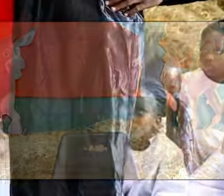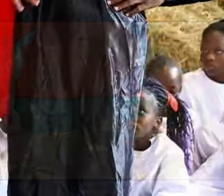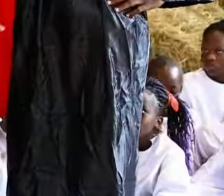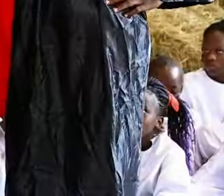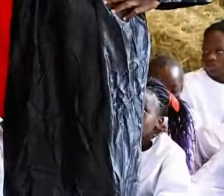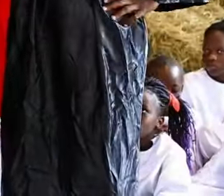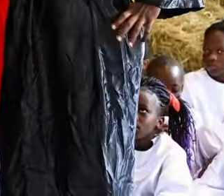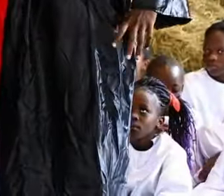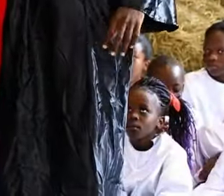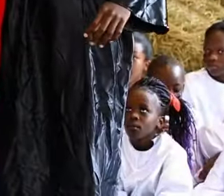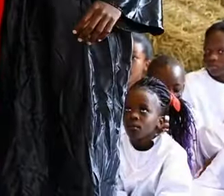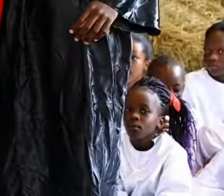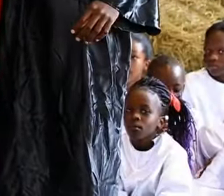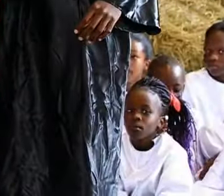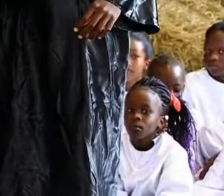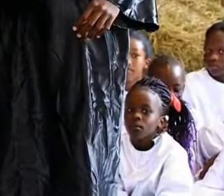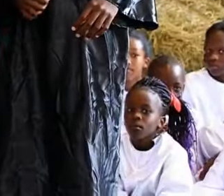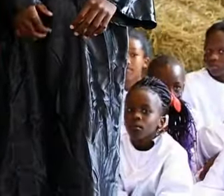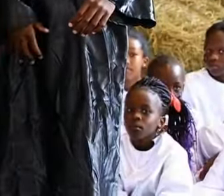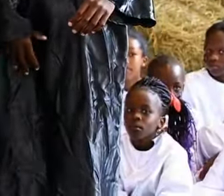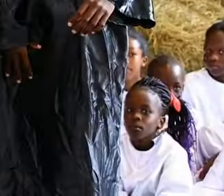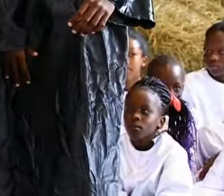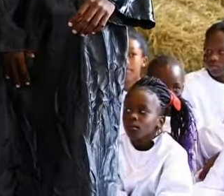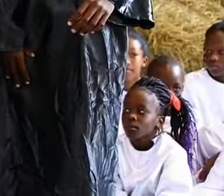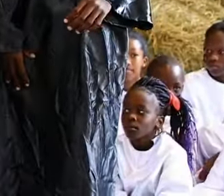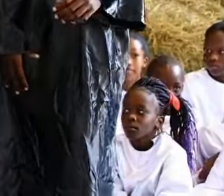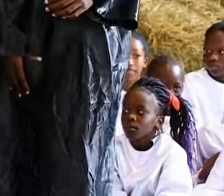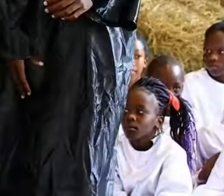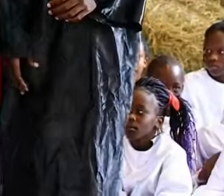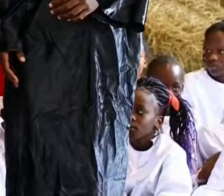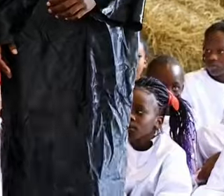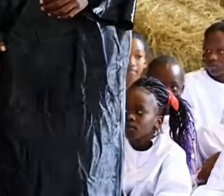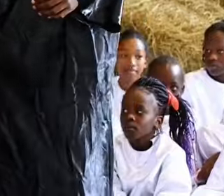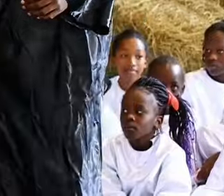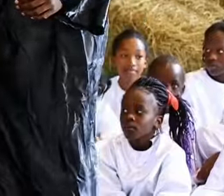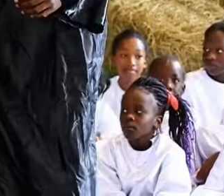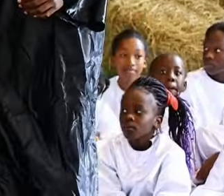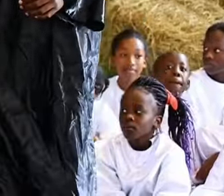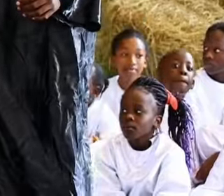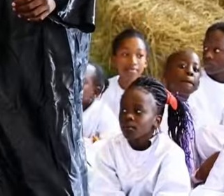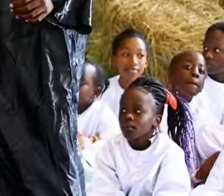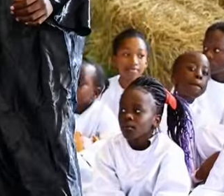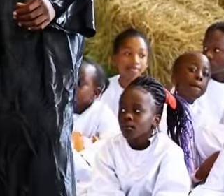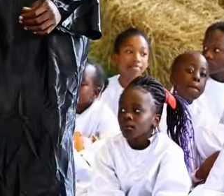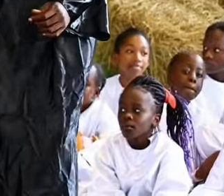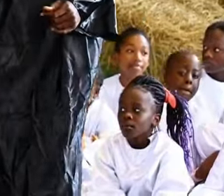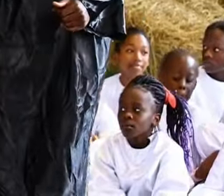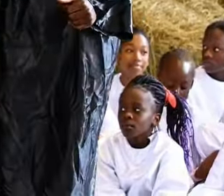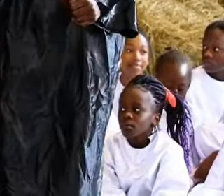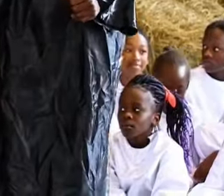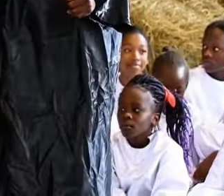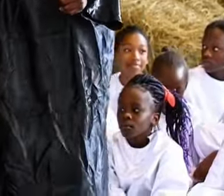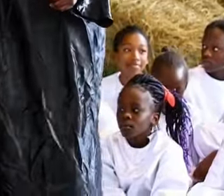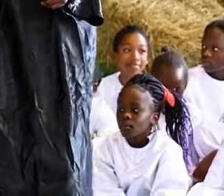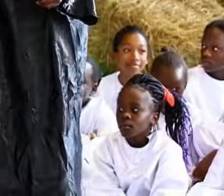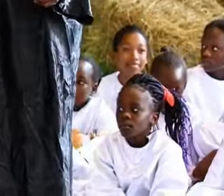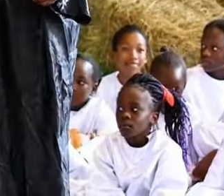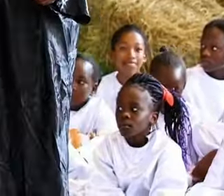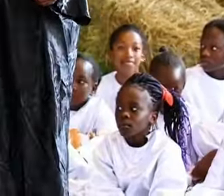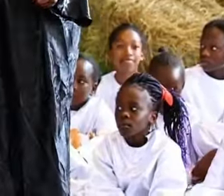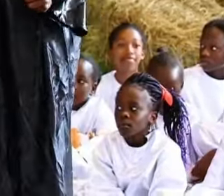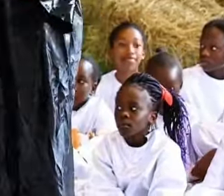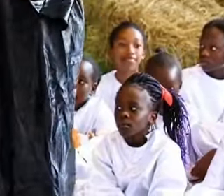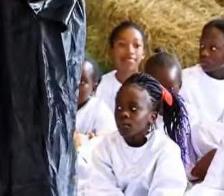of the worlds will be mine. Oh, okay. If I win, all of humankind will be